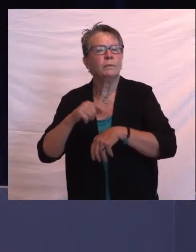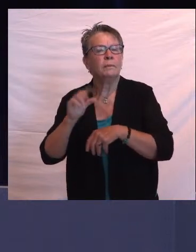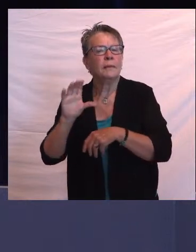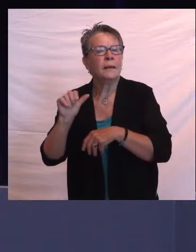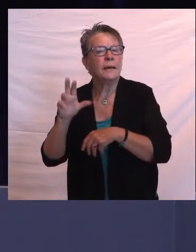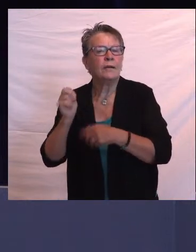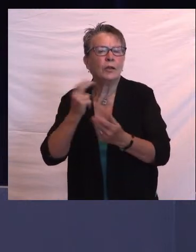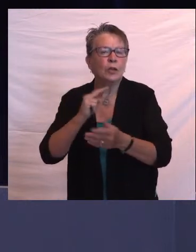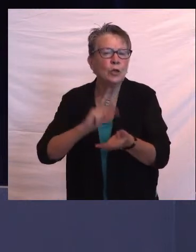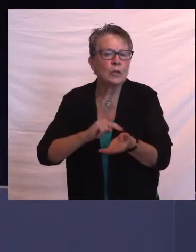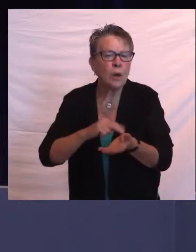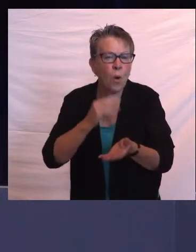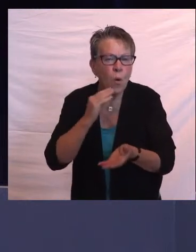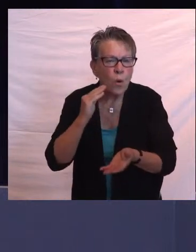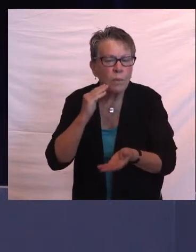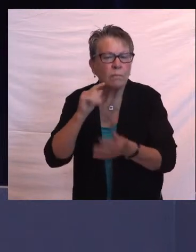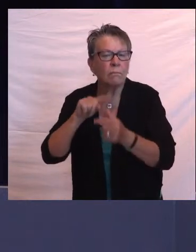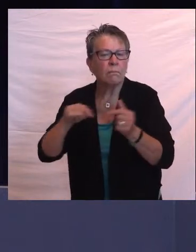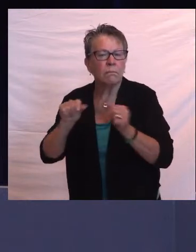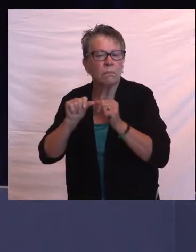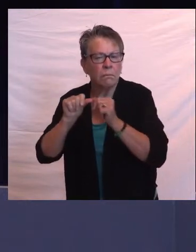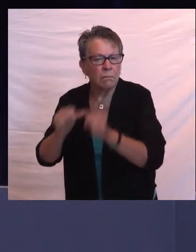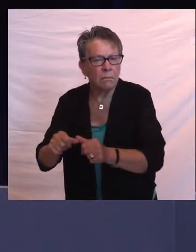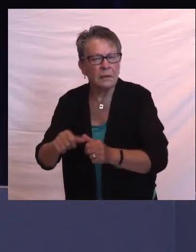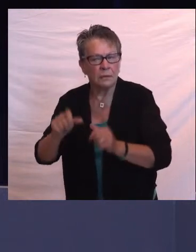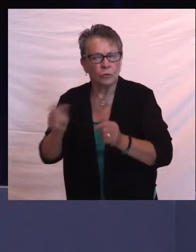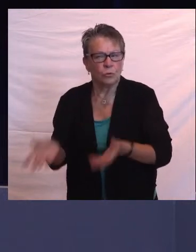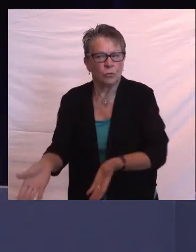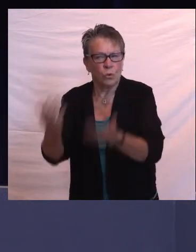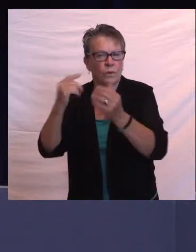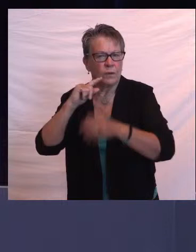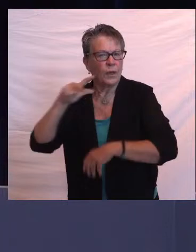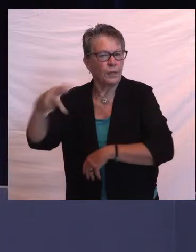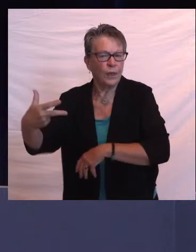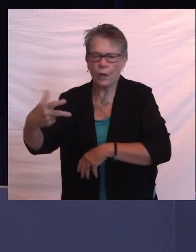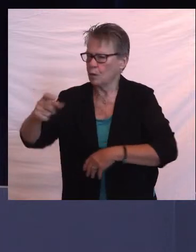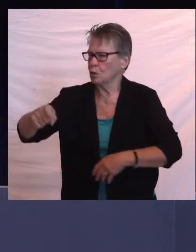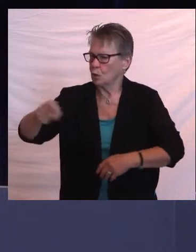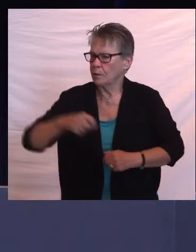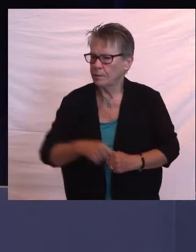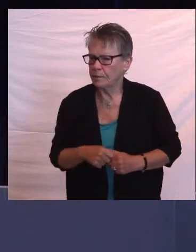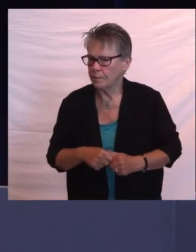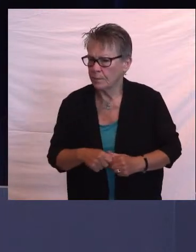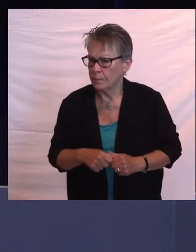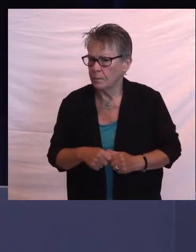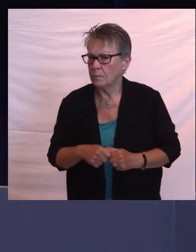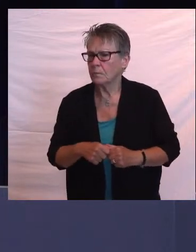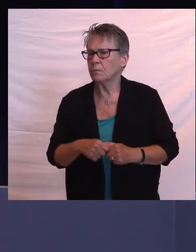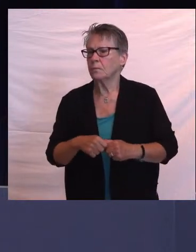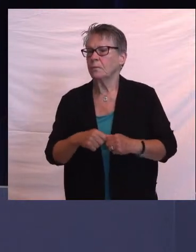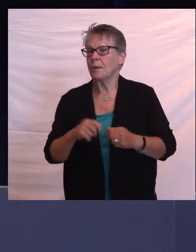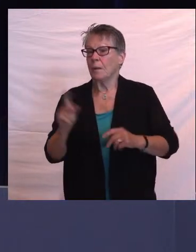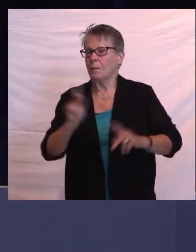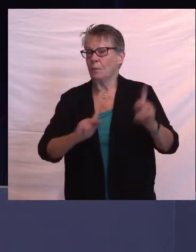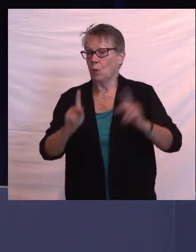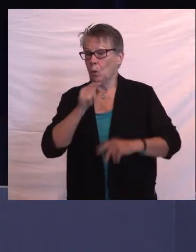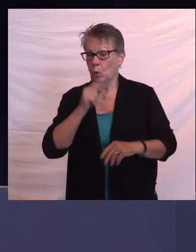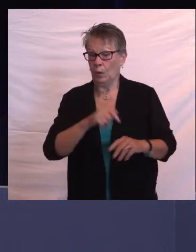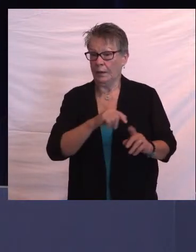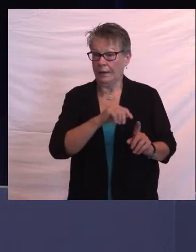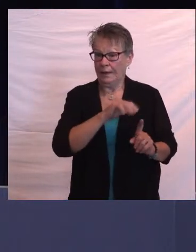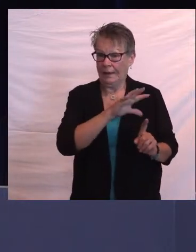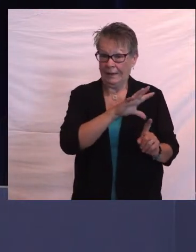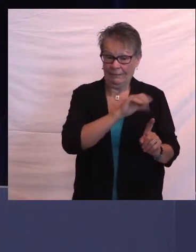primary series. People aged 50 to 64 years old with underlying medical conditions